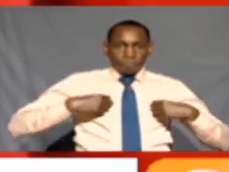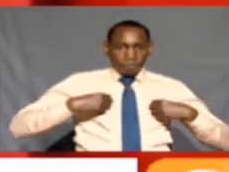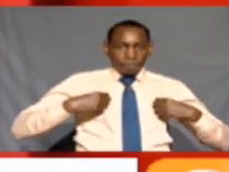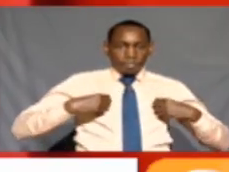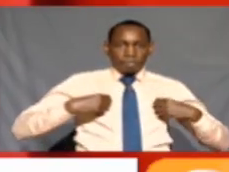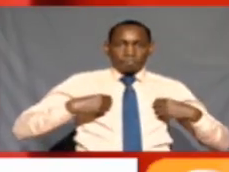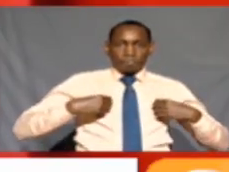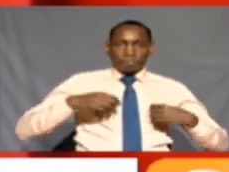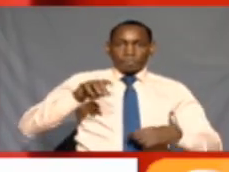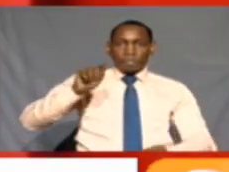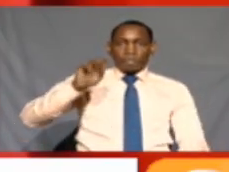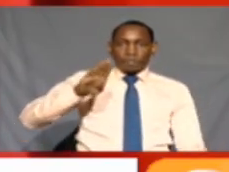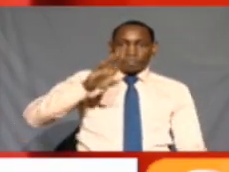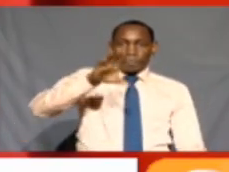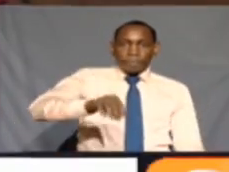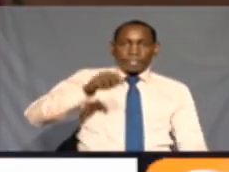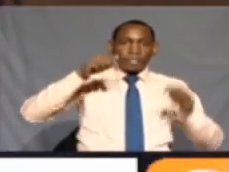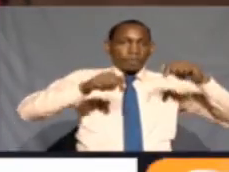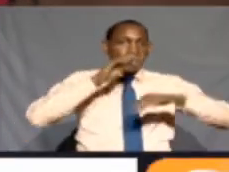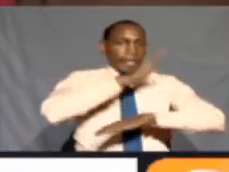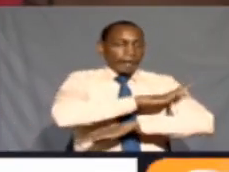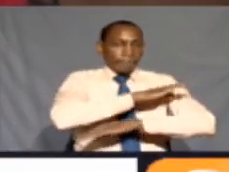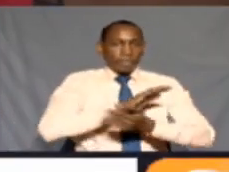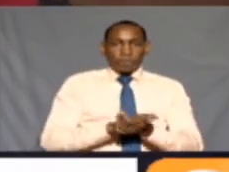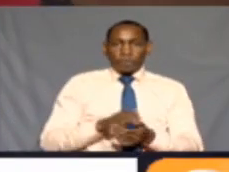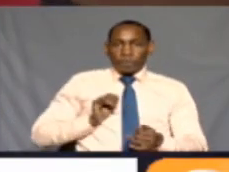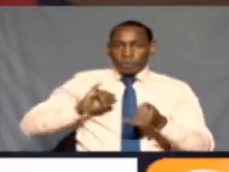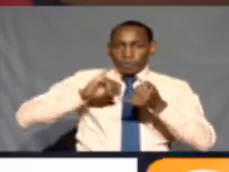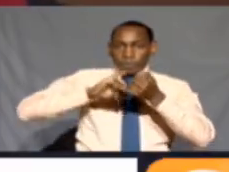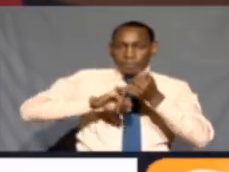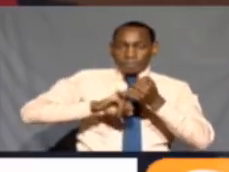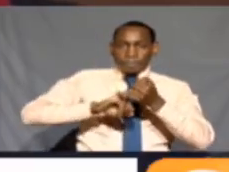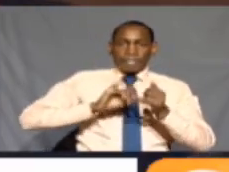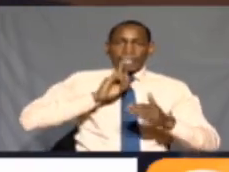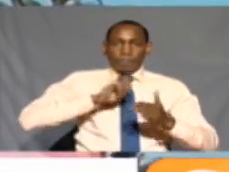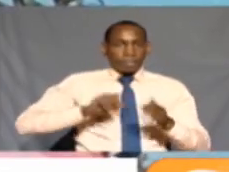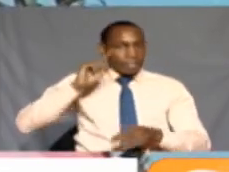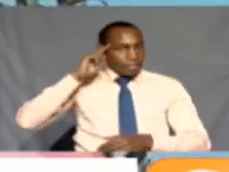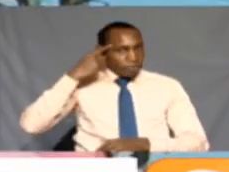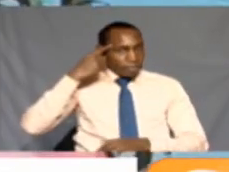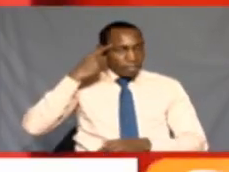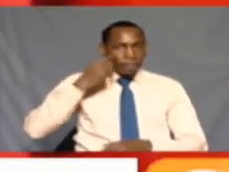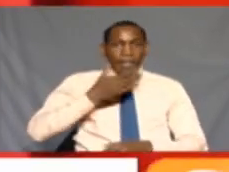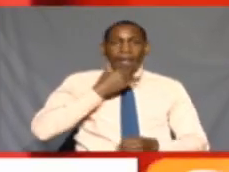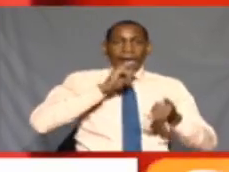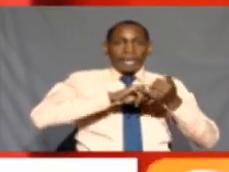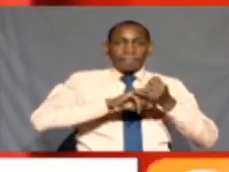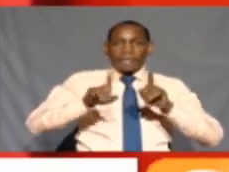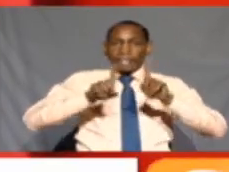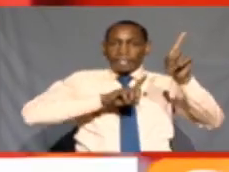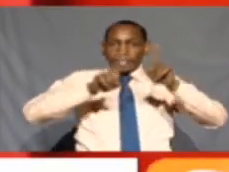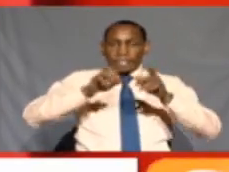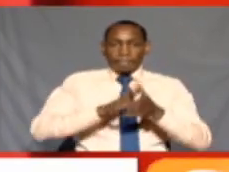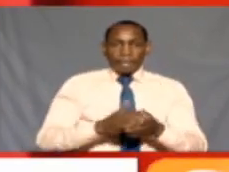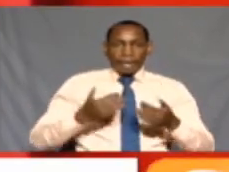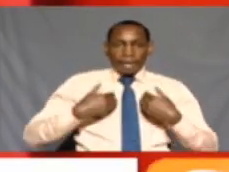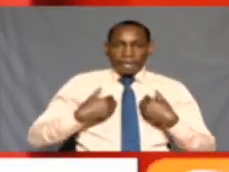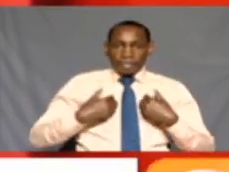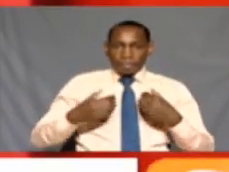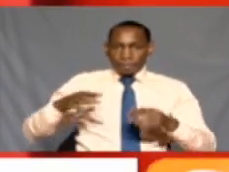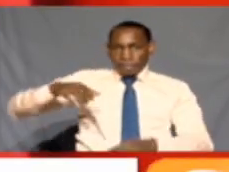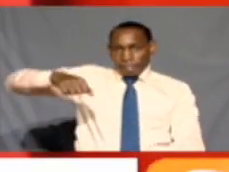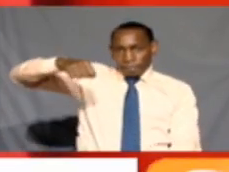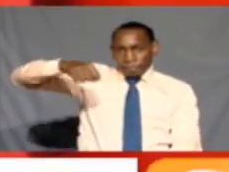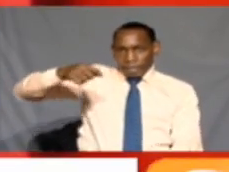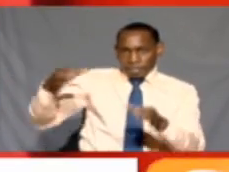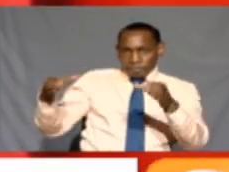body when it was discovered this afternoon. Wairimu had told of what she thought of her husband's travel. He had a small bag, a little mm-hmm. pool.